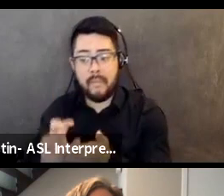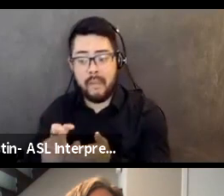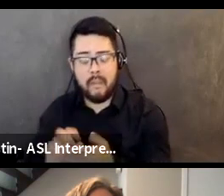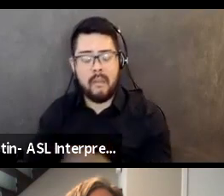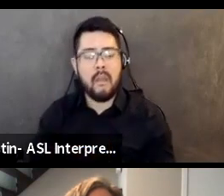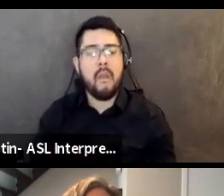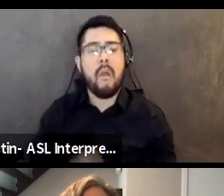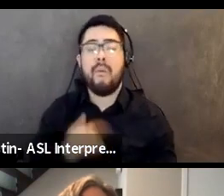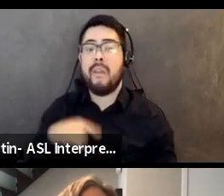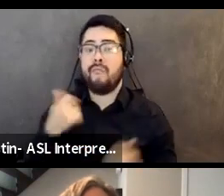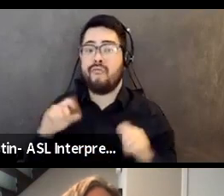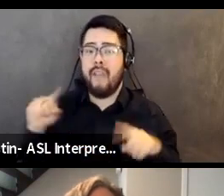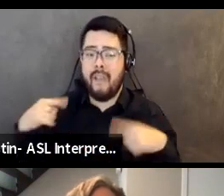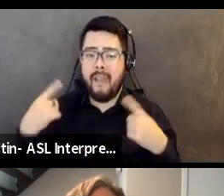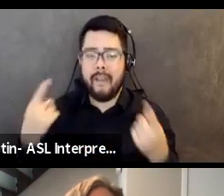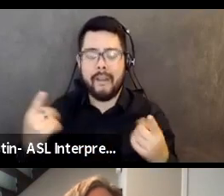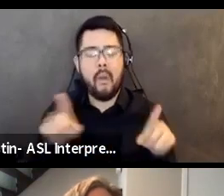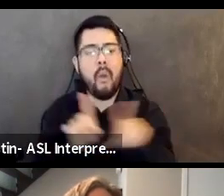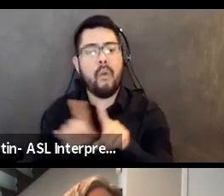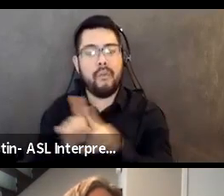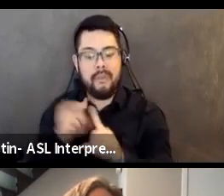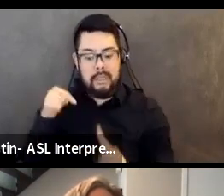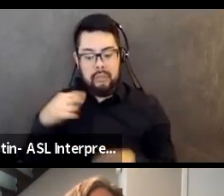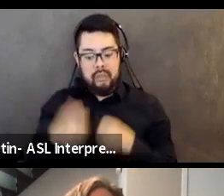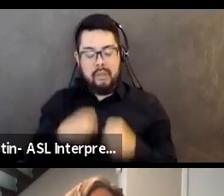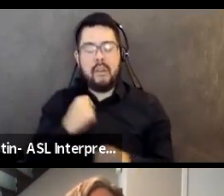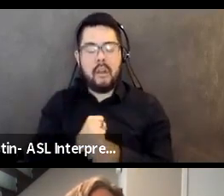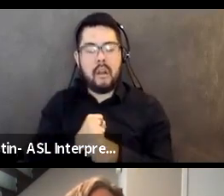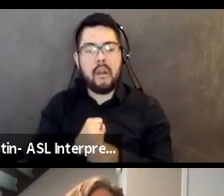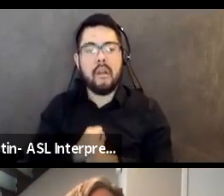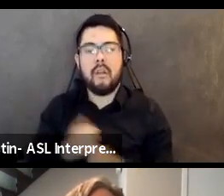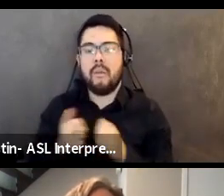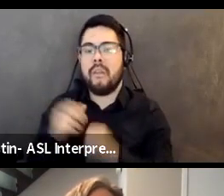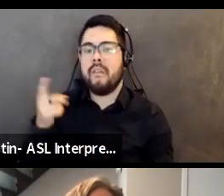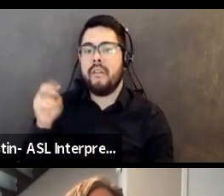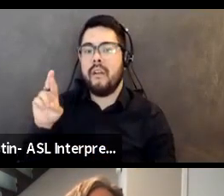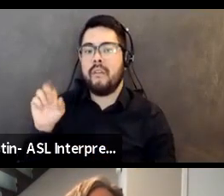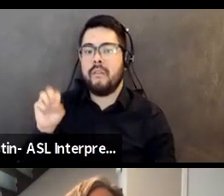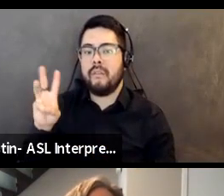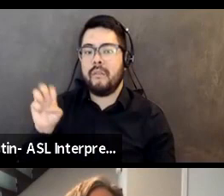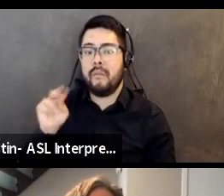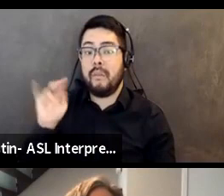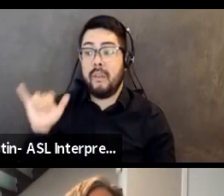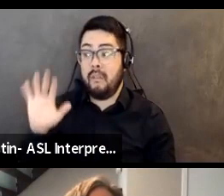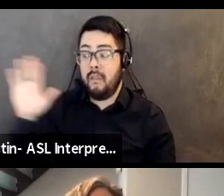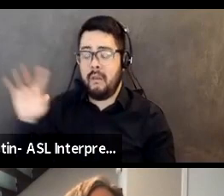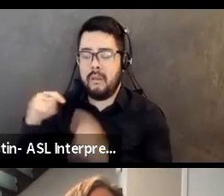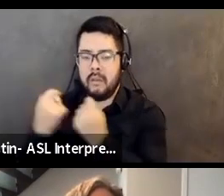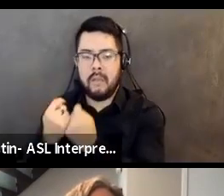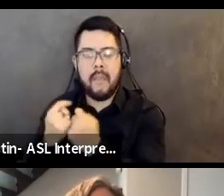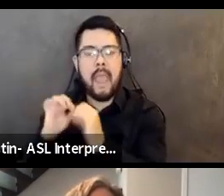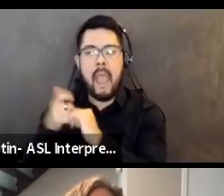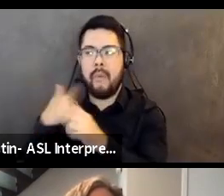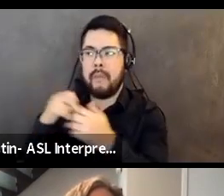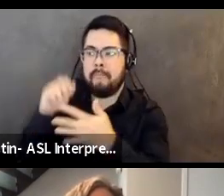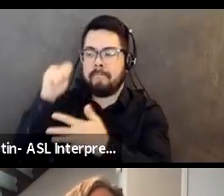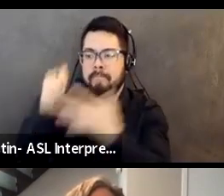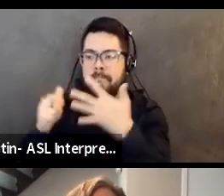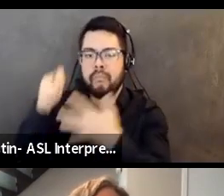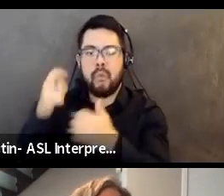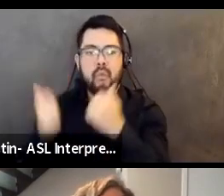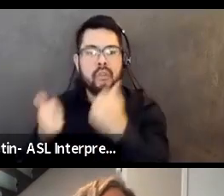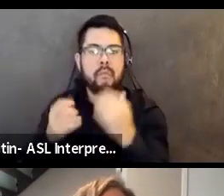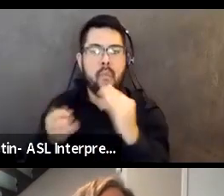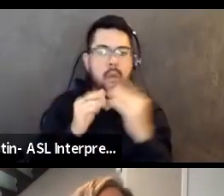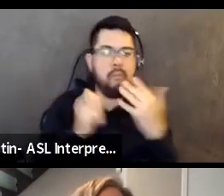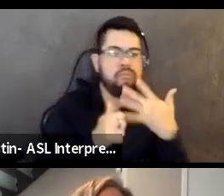um and successfully uh this year uh with dr sweeney and his team as to how do we prioritize that need it's so great we